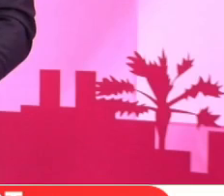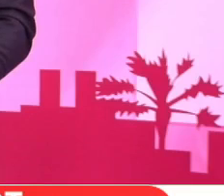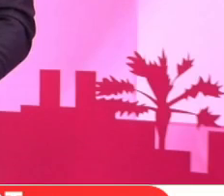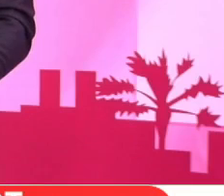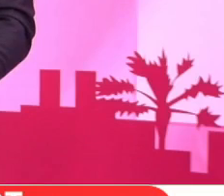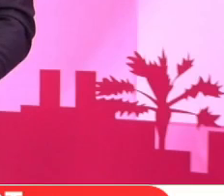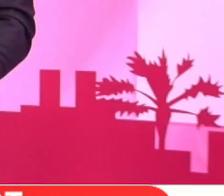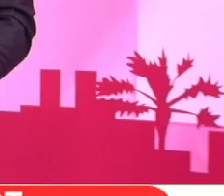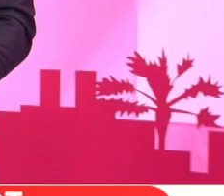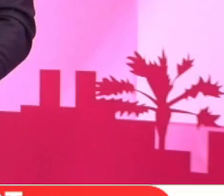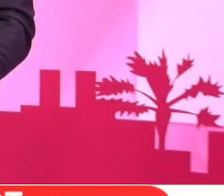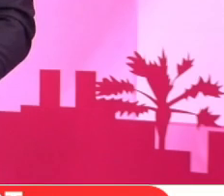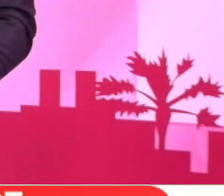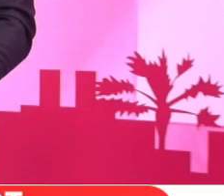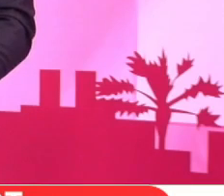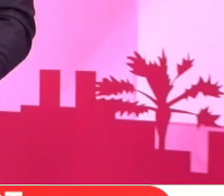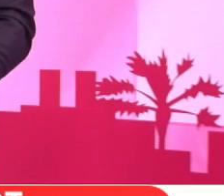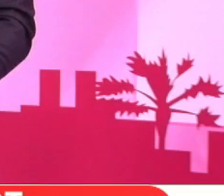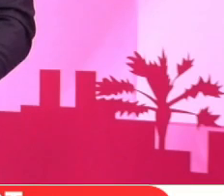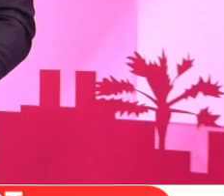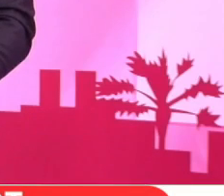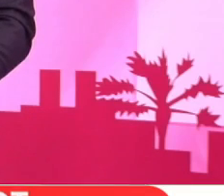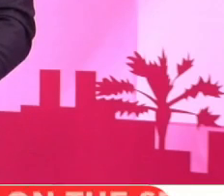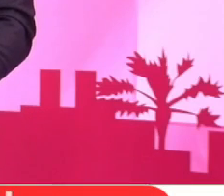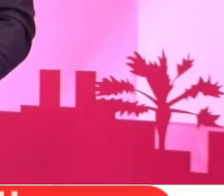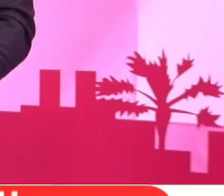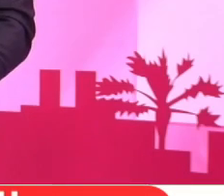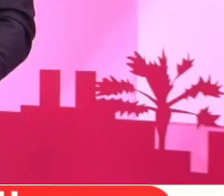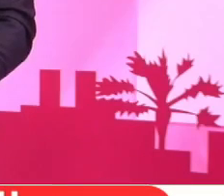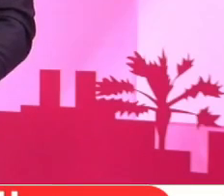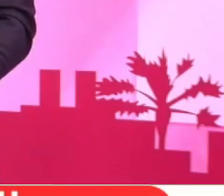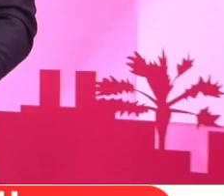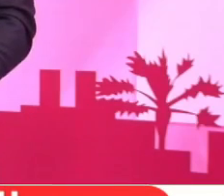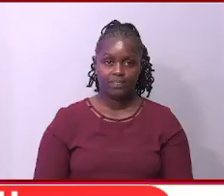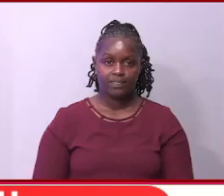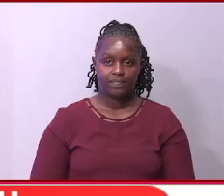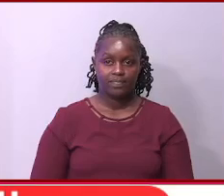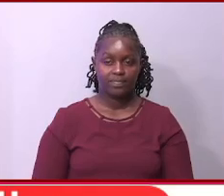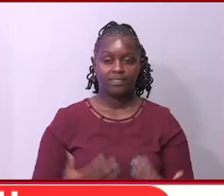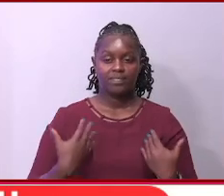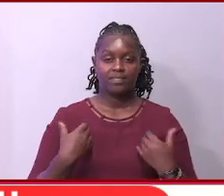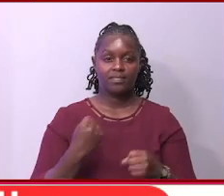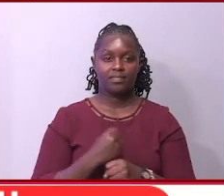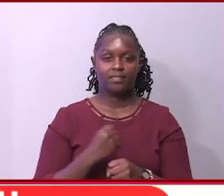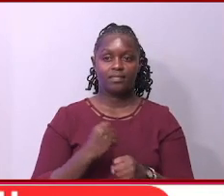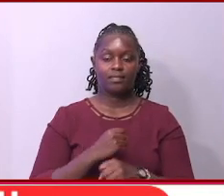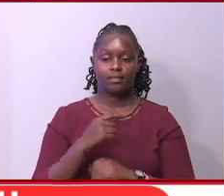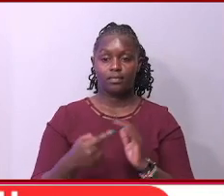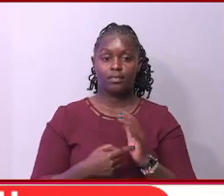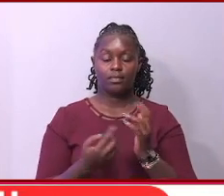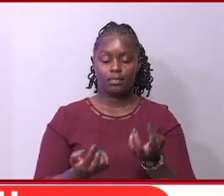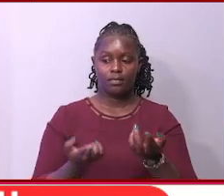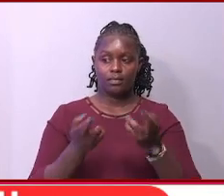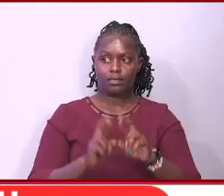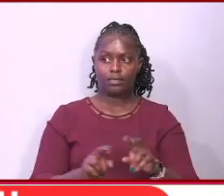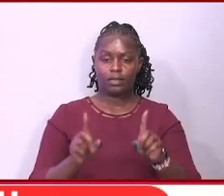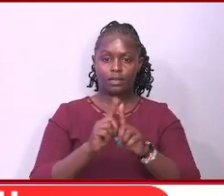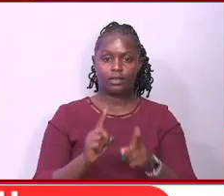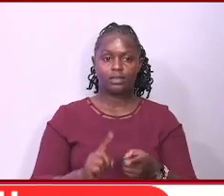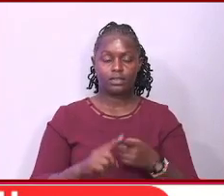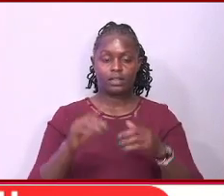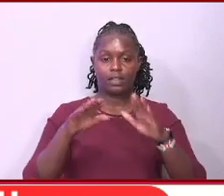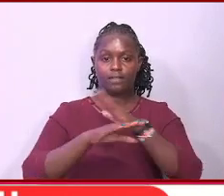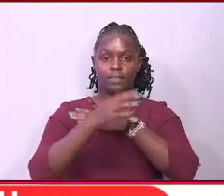Mount Kenya University will be recruited into the health sector of Austria as workers. This comes after George Willeit, the vice president of